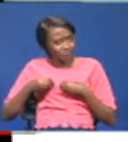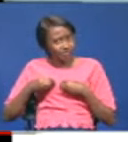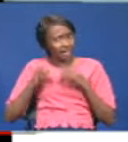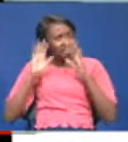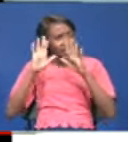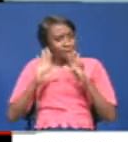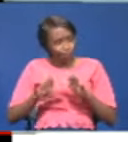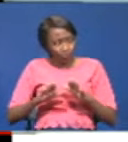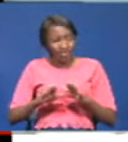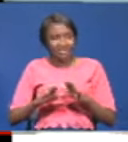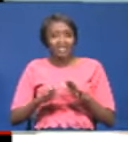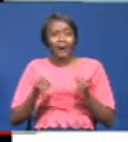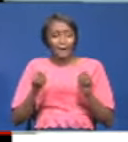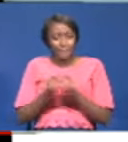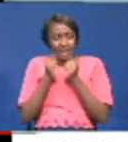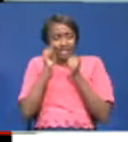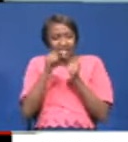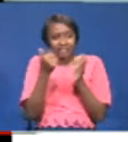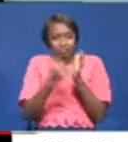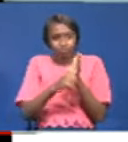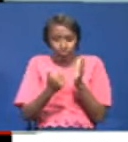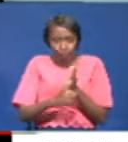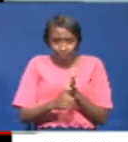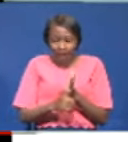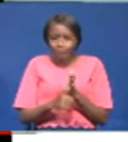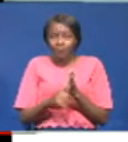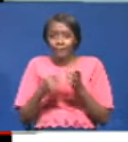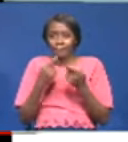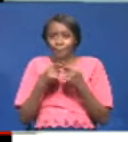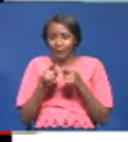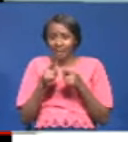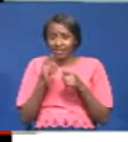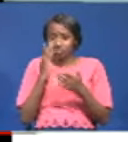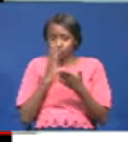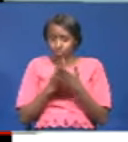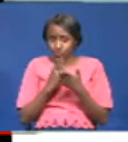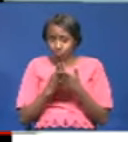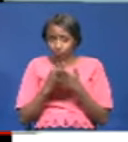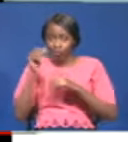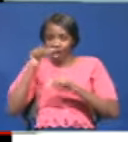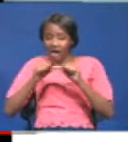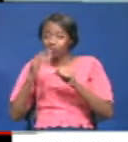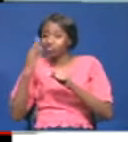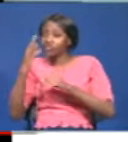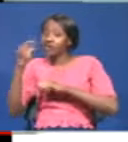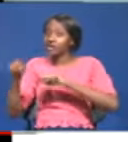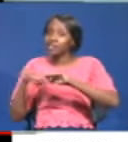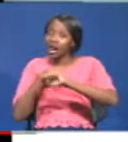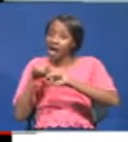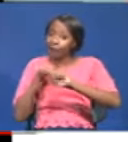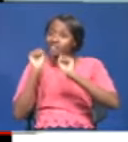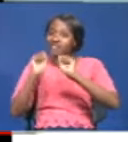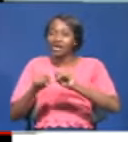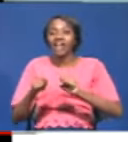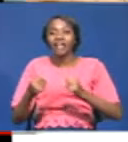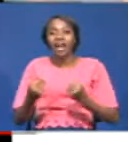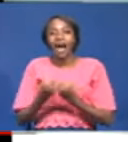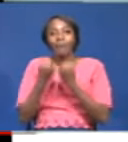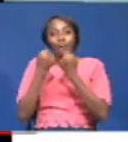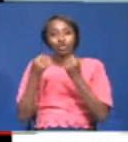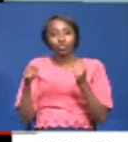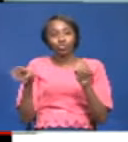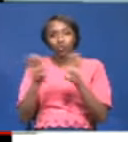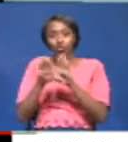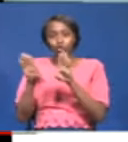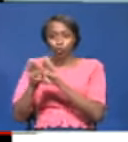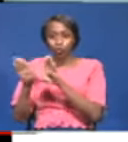measures. They can, you know how long, we say 7 days, you know how long it will take for them to do it? 3 hours. I know that. So actually it was very general, like, guys, can